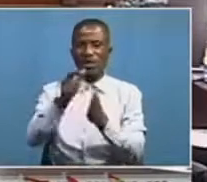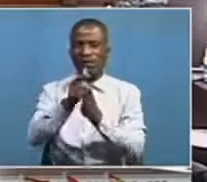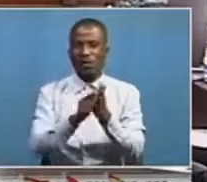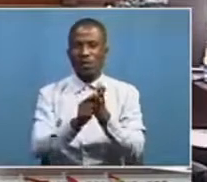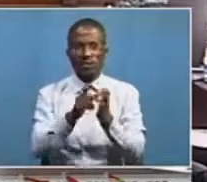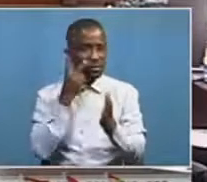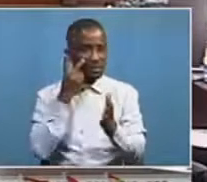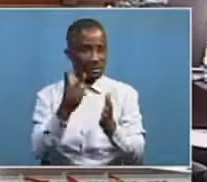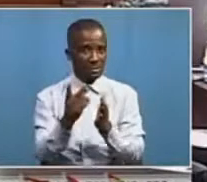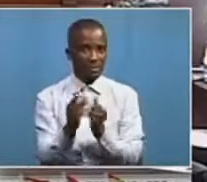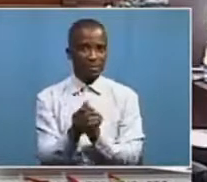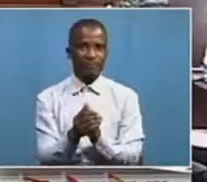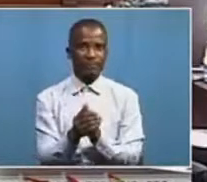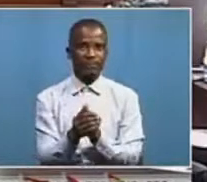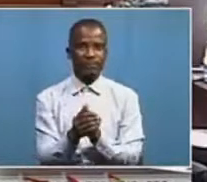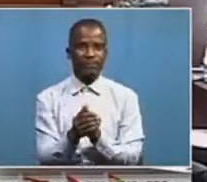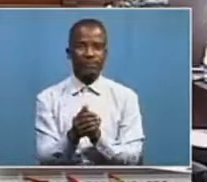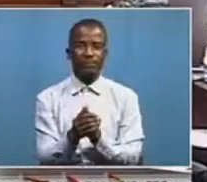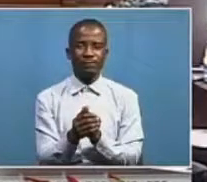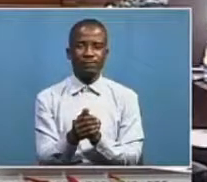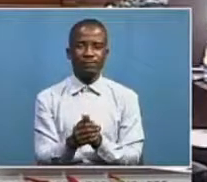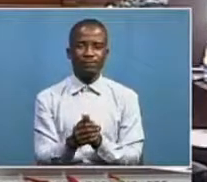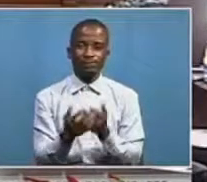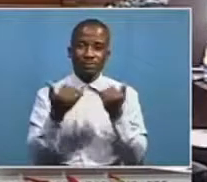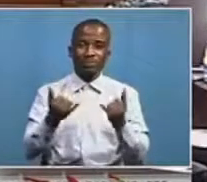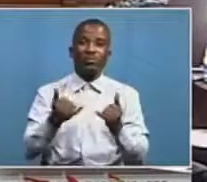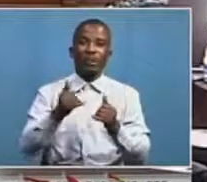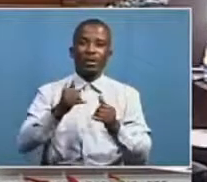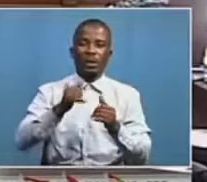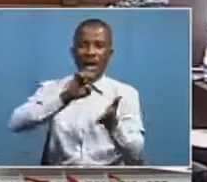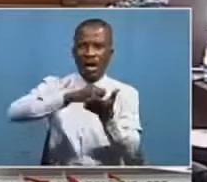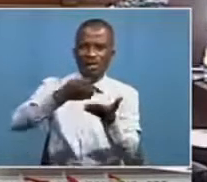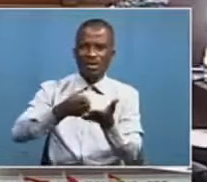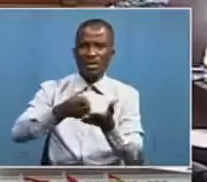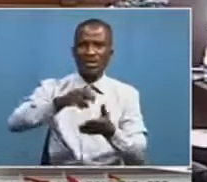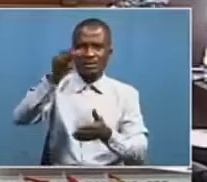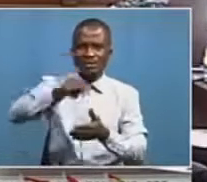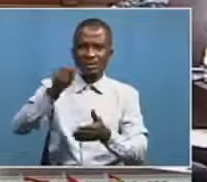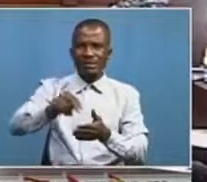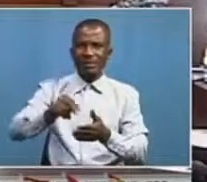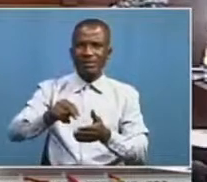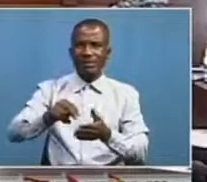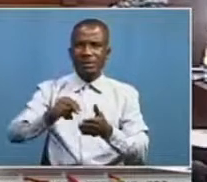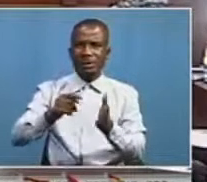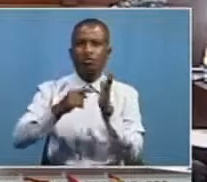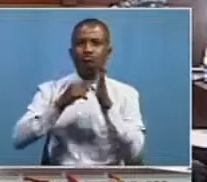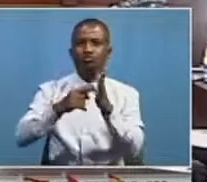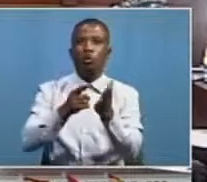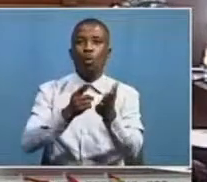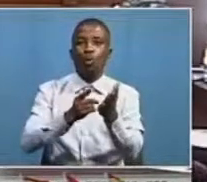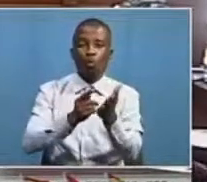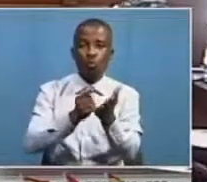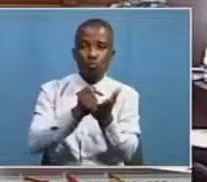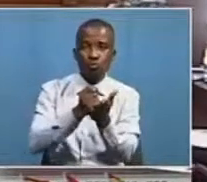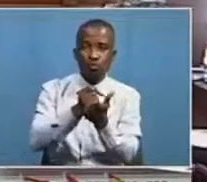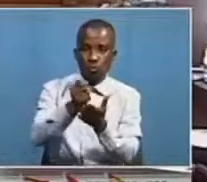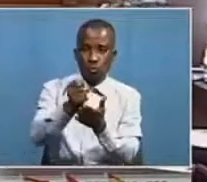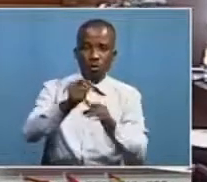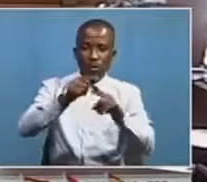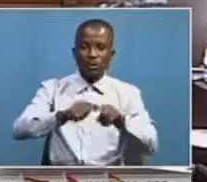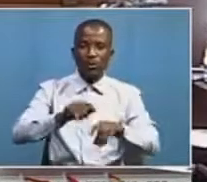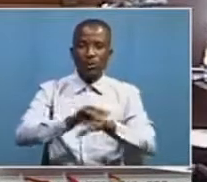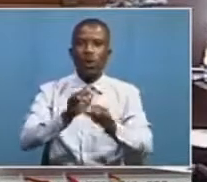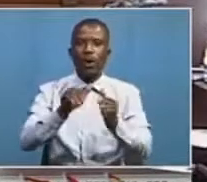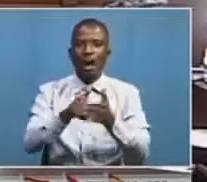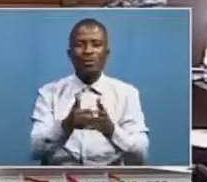and RCD 323. The amount of evidence required to sustain the standard of proof would depend on the nature of